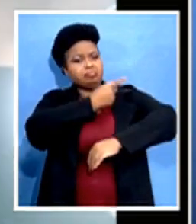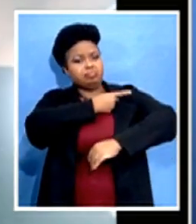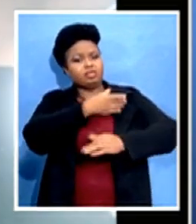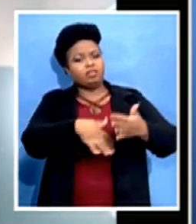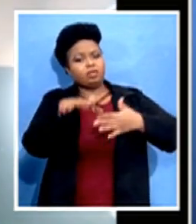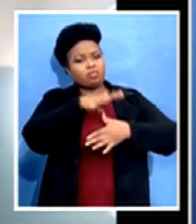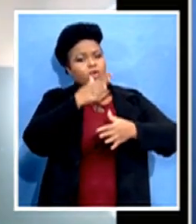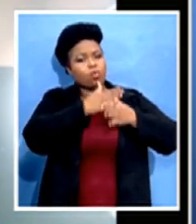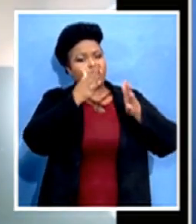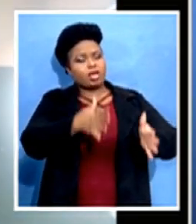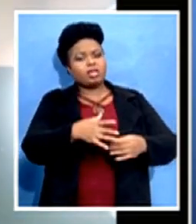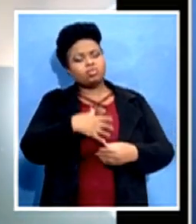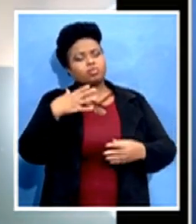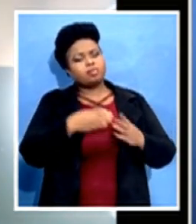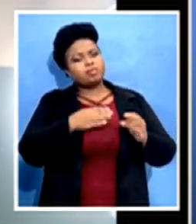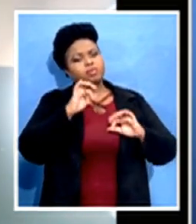this?